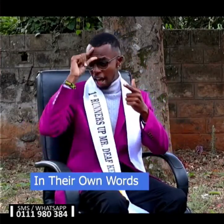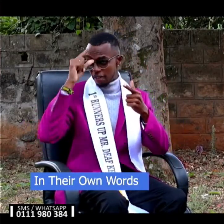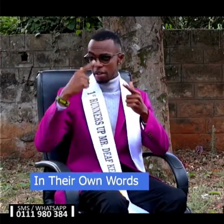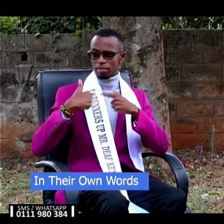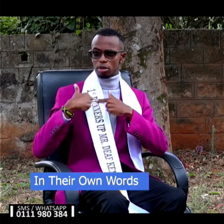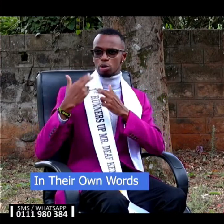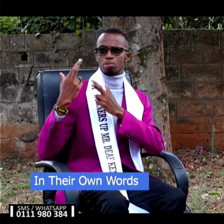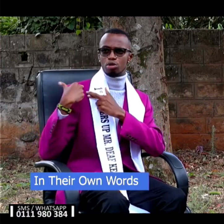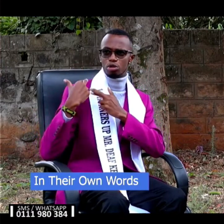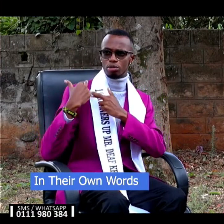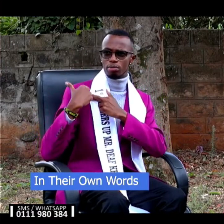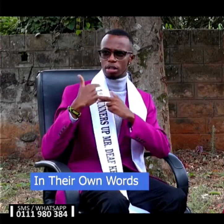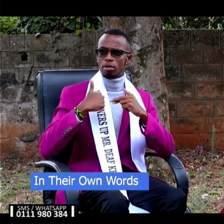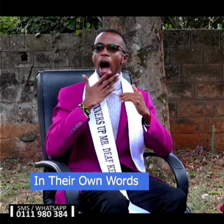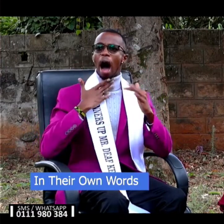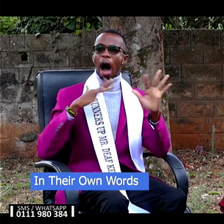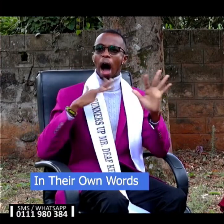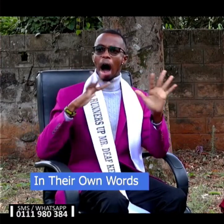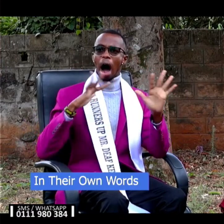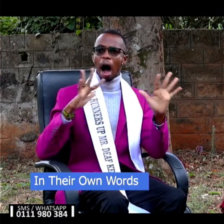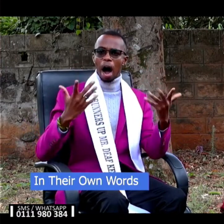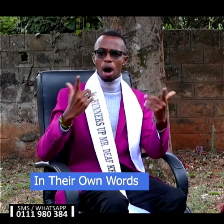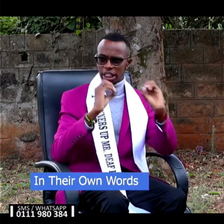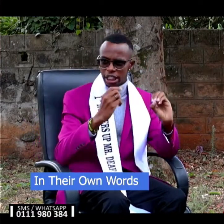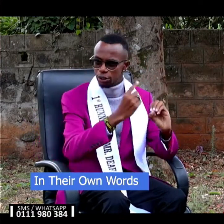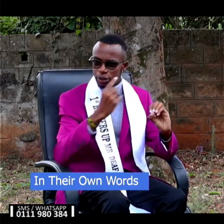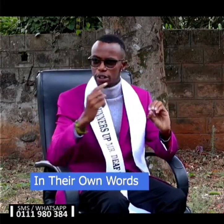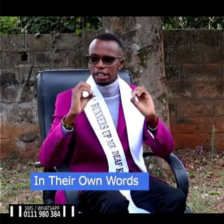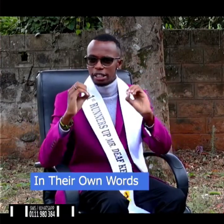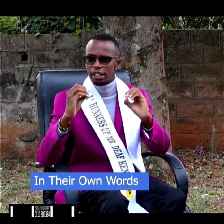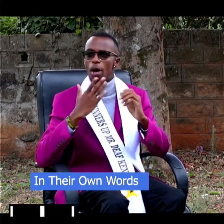was winning. I know the